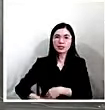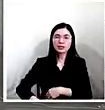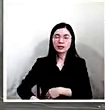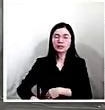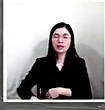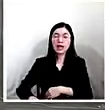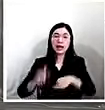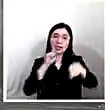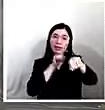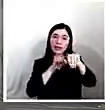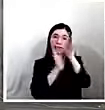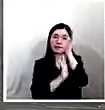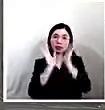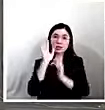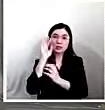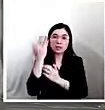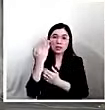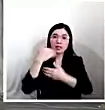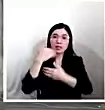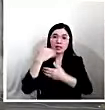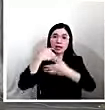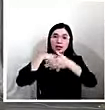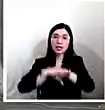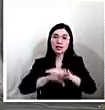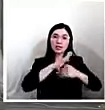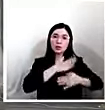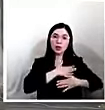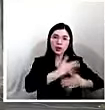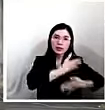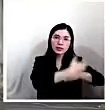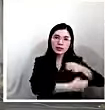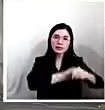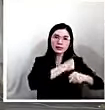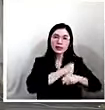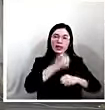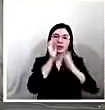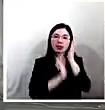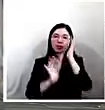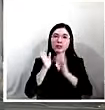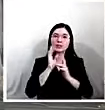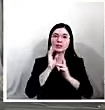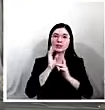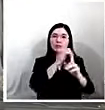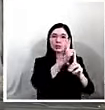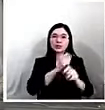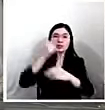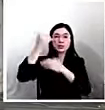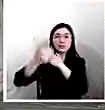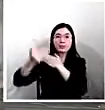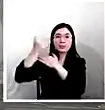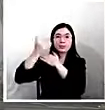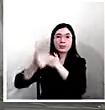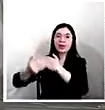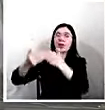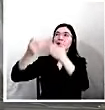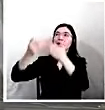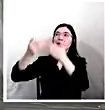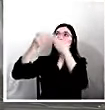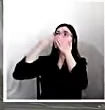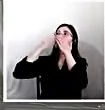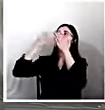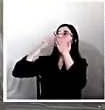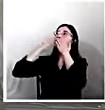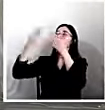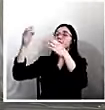the time he was betrayed and entered willingly into his passion, he took bread and, giving thanks, broke